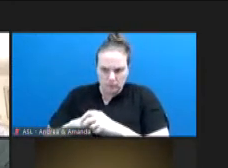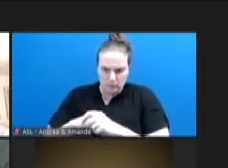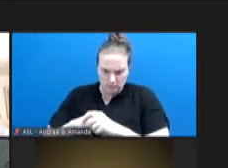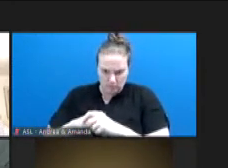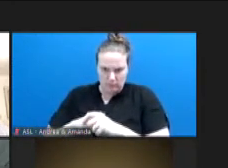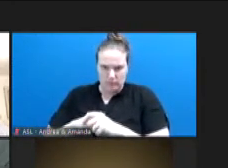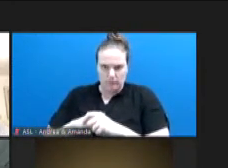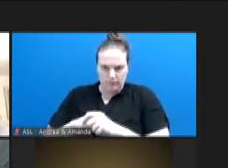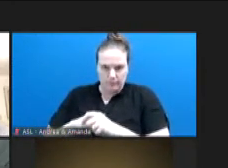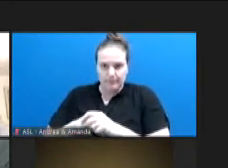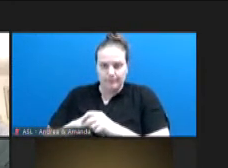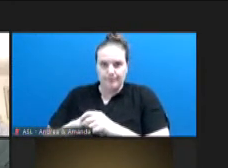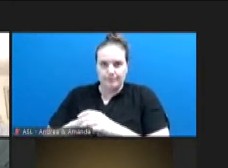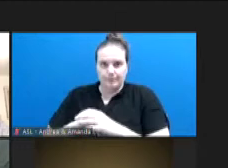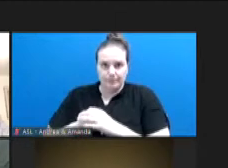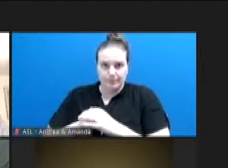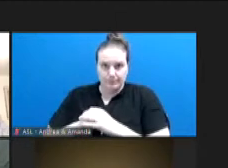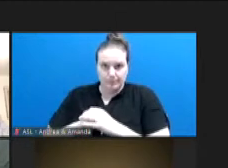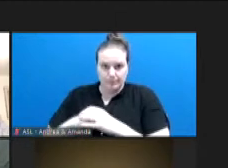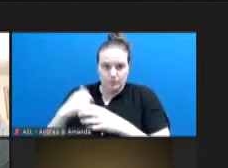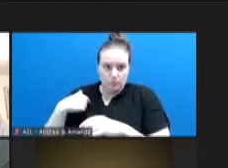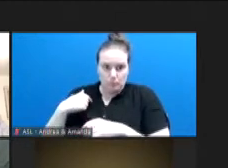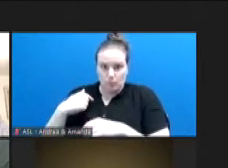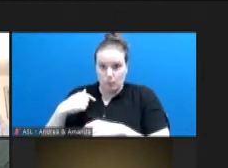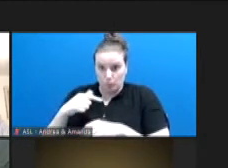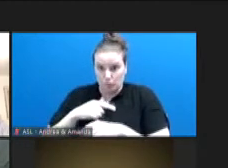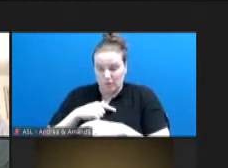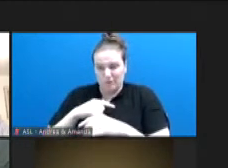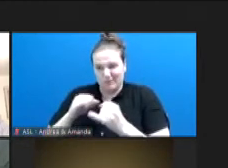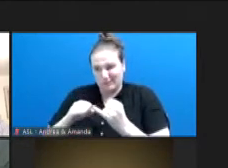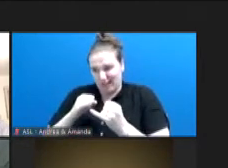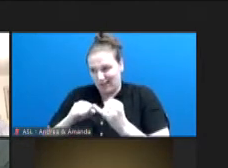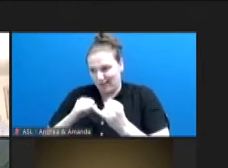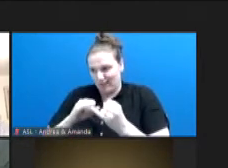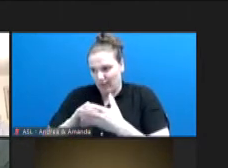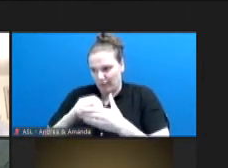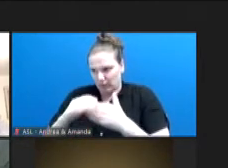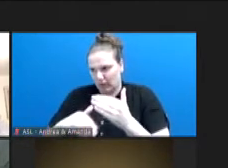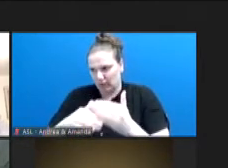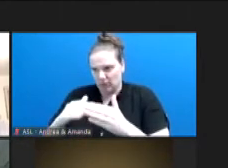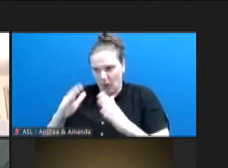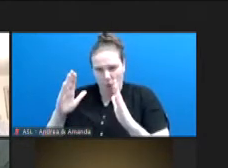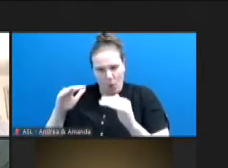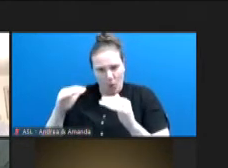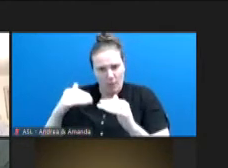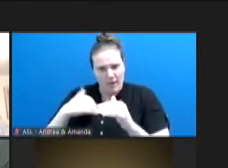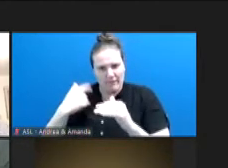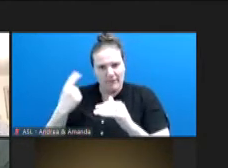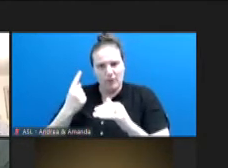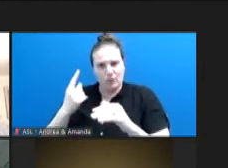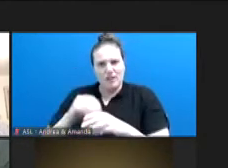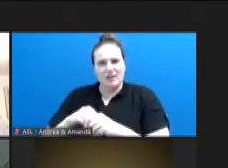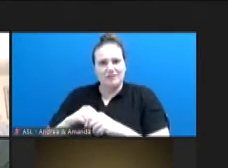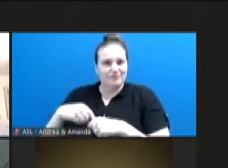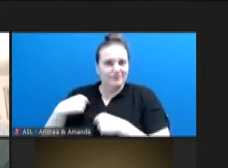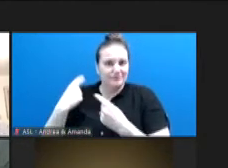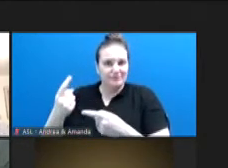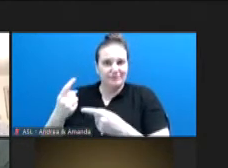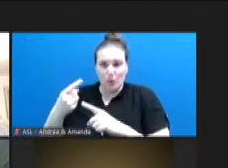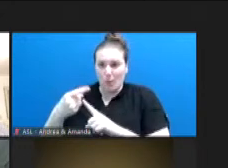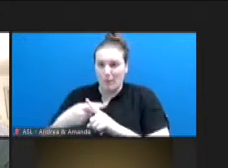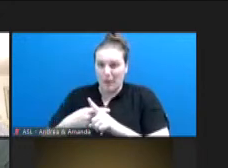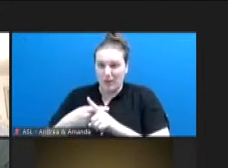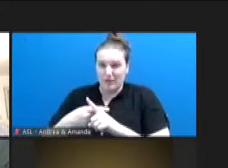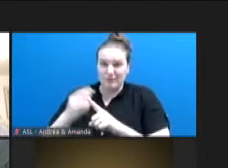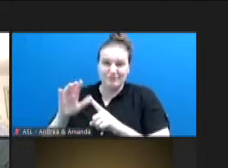So we are toward the end of that process and hope to have somebody in the next month or so at